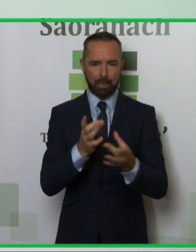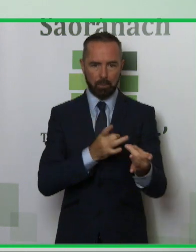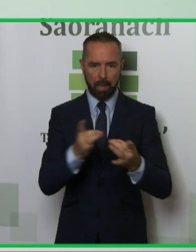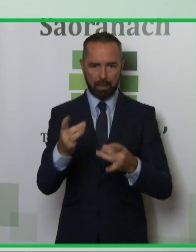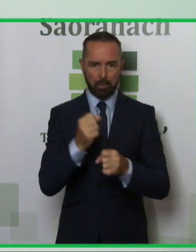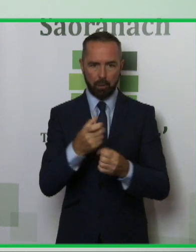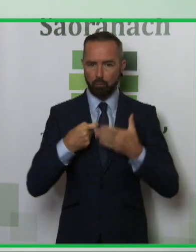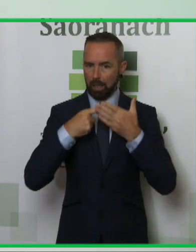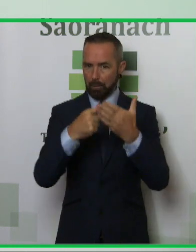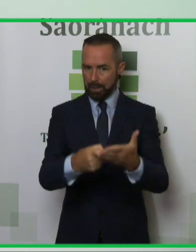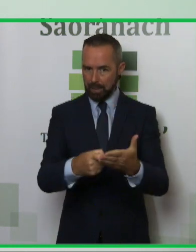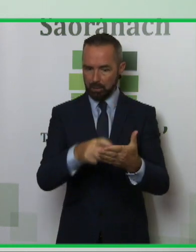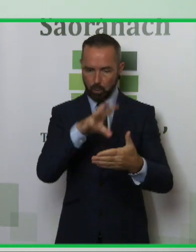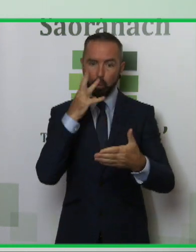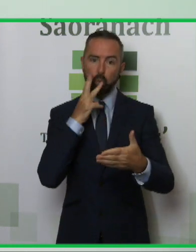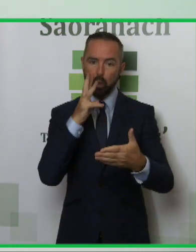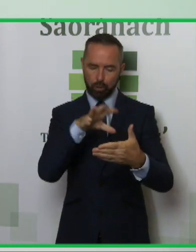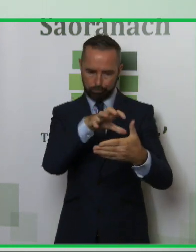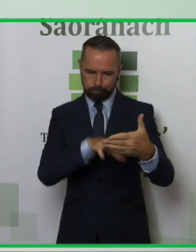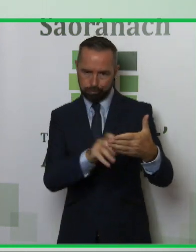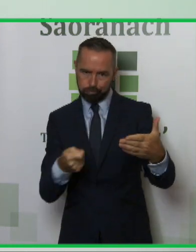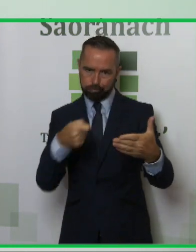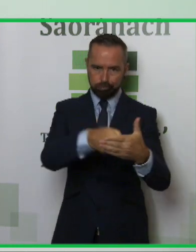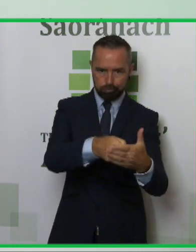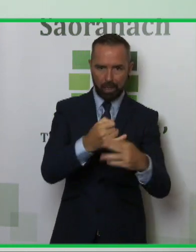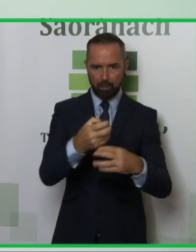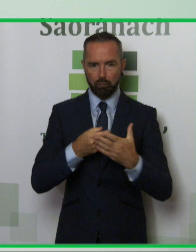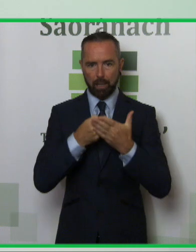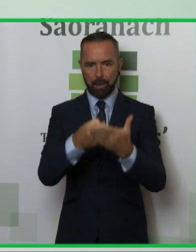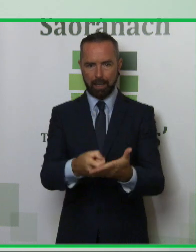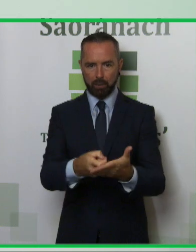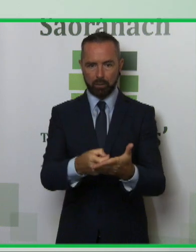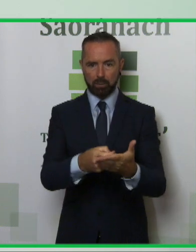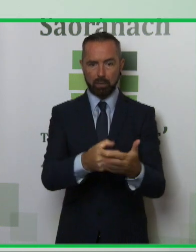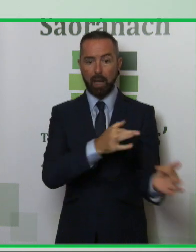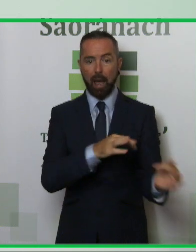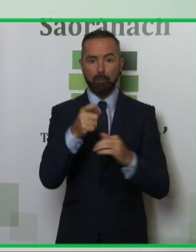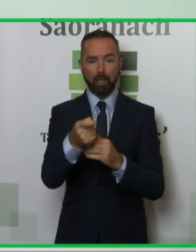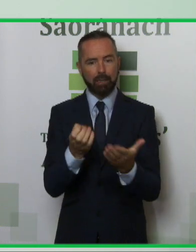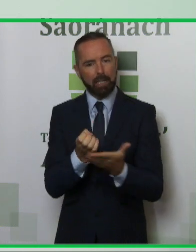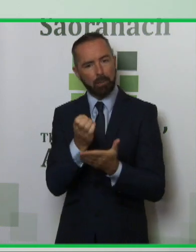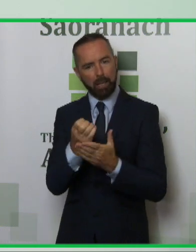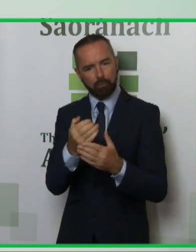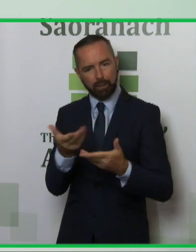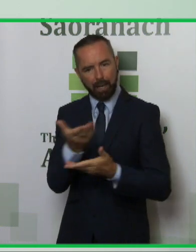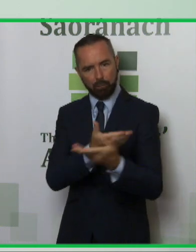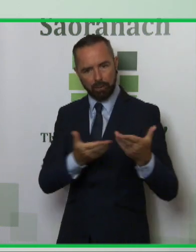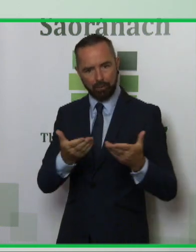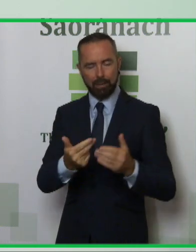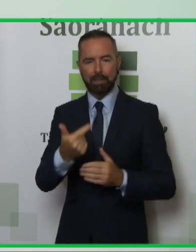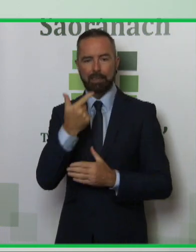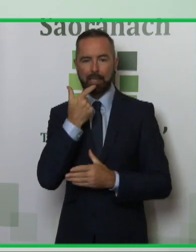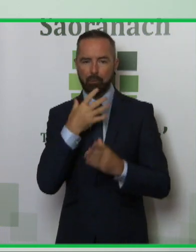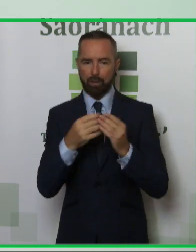the recommendation, the text of the recommendation itself. After that, the explanatory narrative is a secondary priority issue. If there's anything